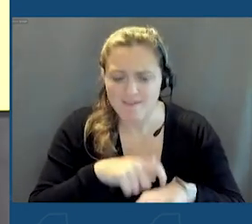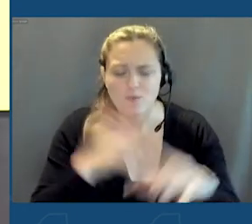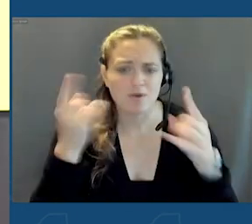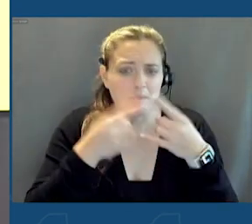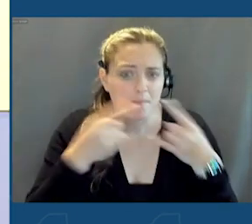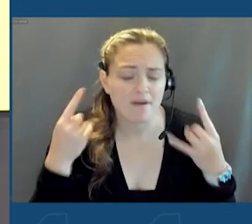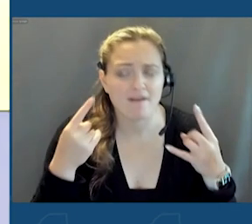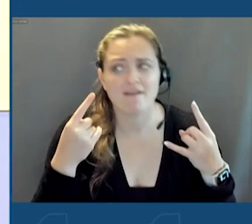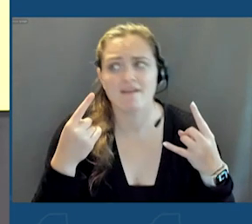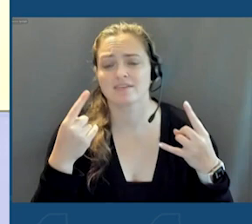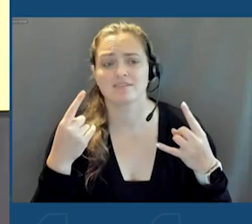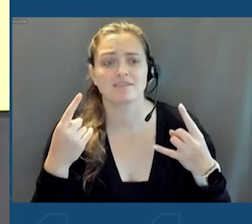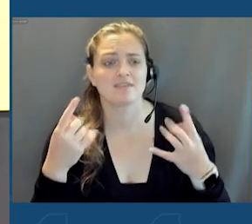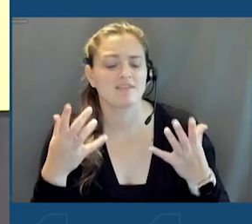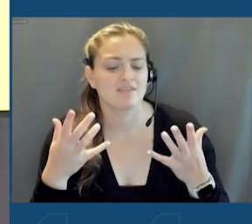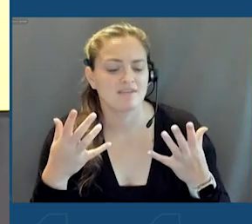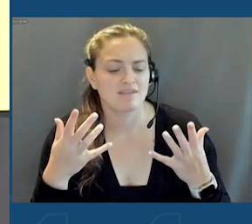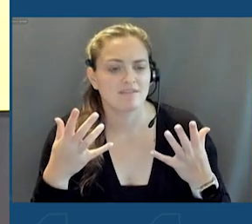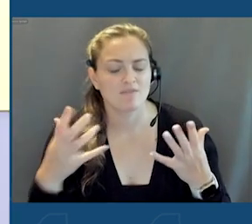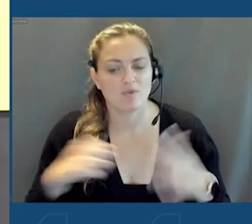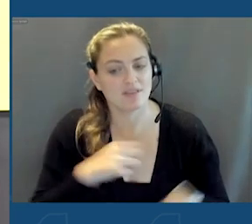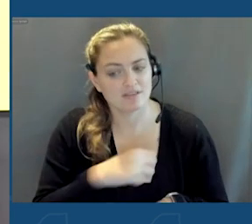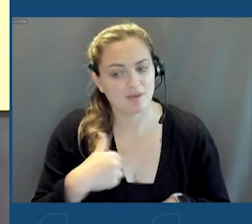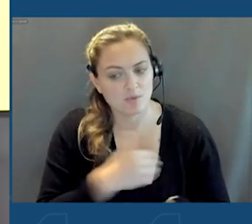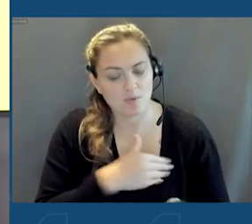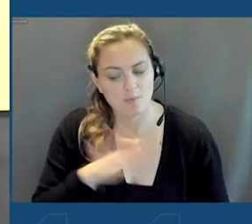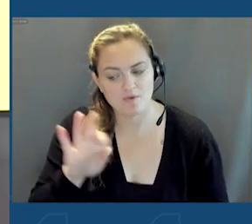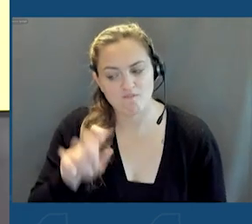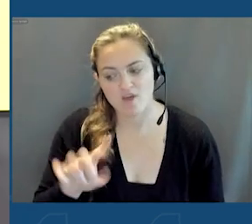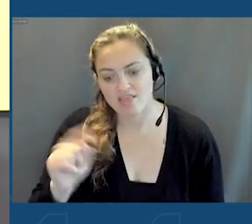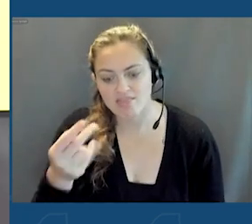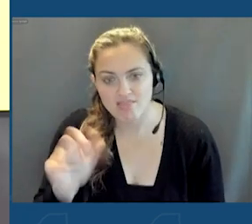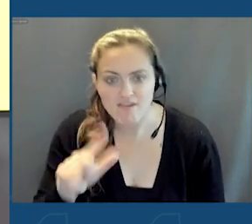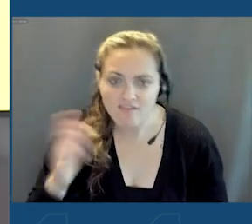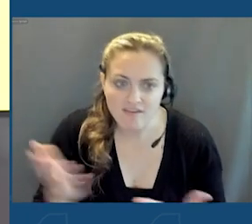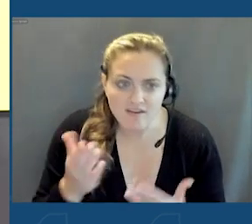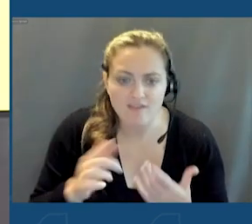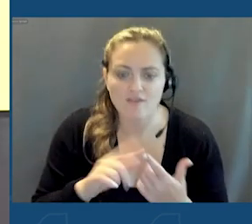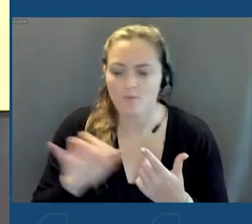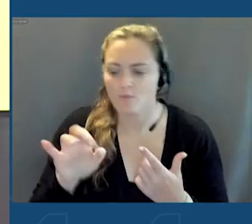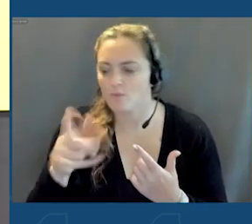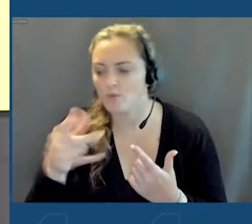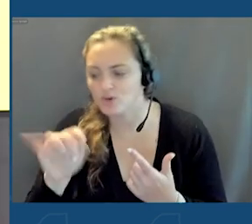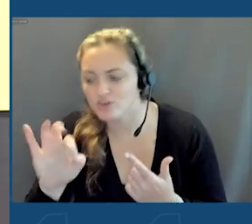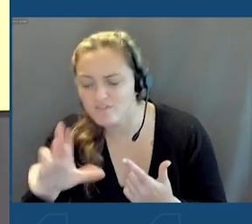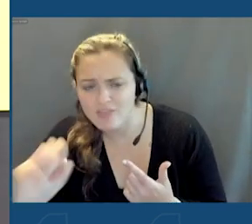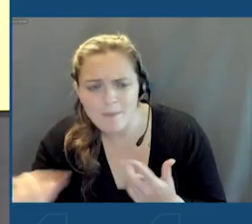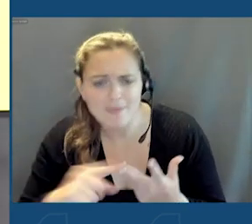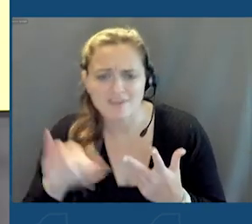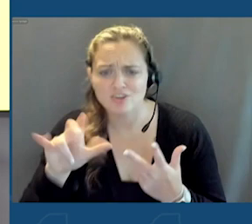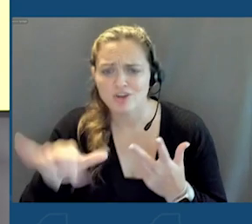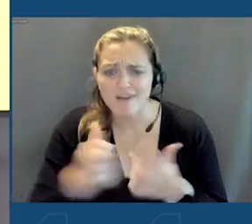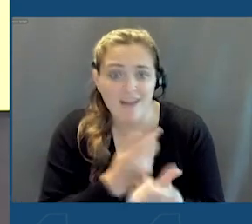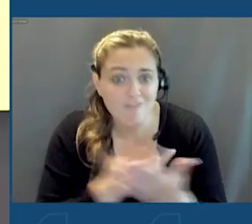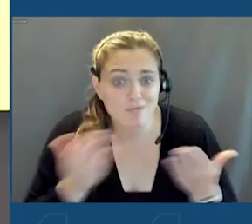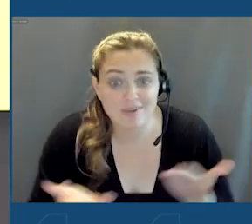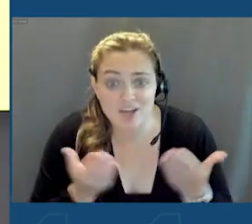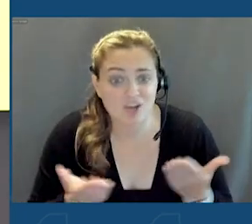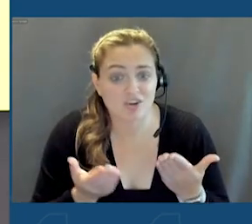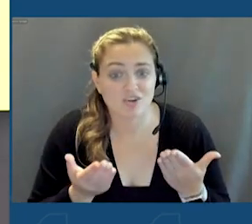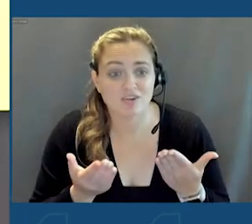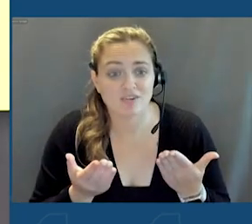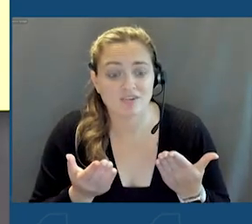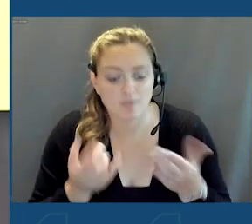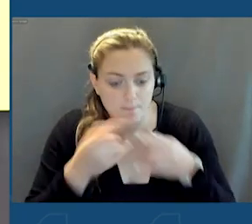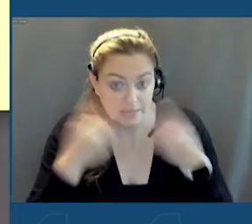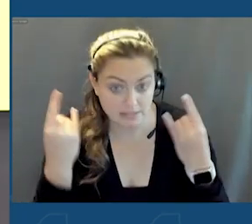with your great Assembly Member Fred Thiel was here, and Bridget Fleming was here, and Jay, your supervisor, everybody was here. We all had